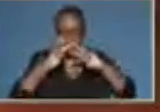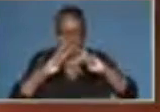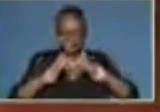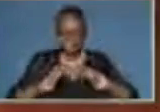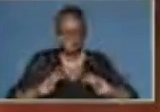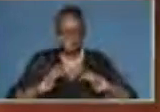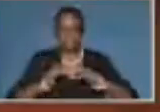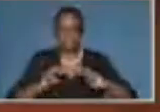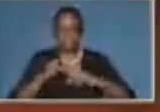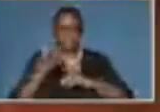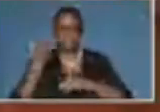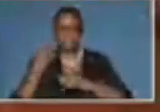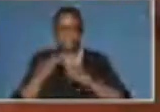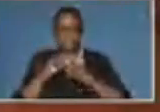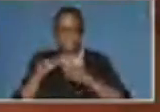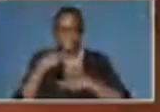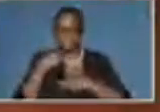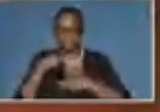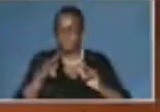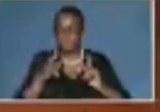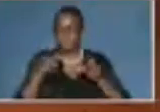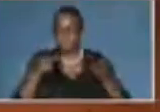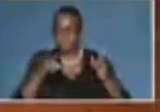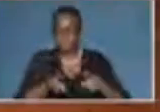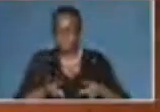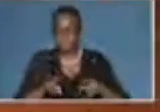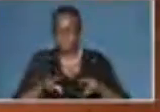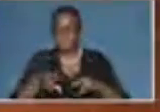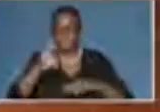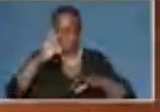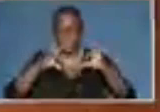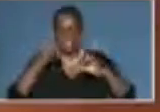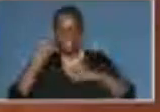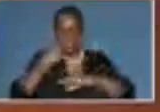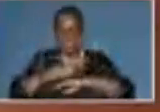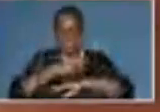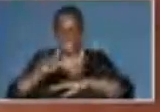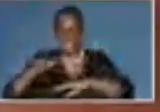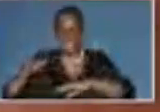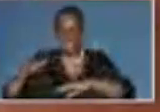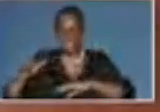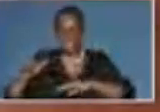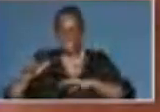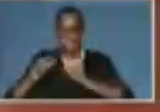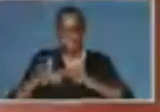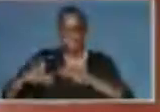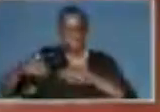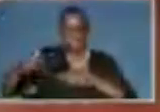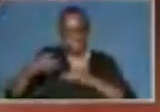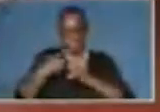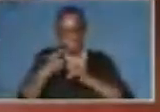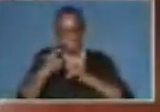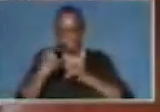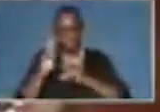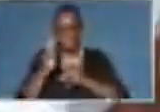incident was reported to the relevant authorities. The missing books were eventually found a day later in a location away from where they were